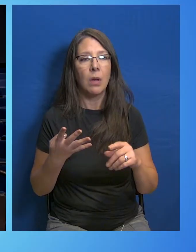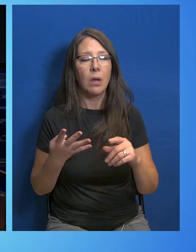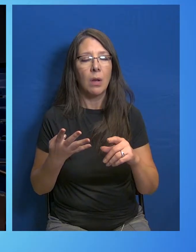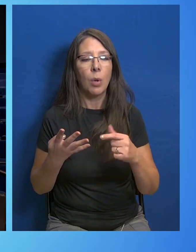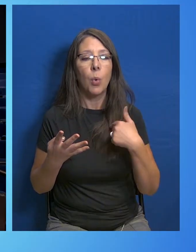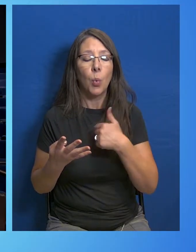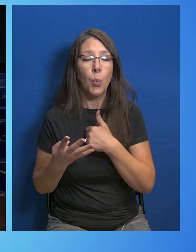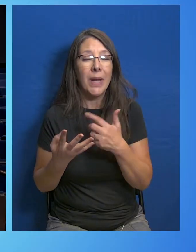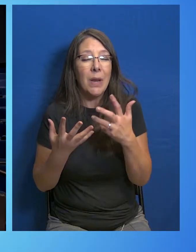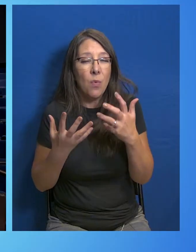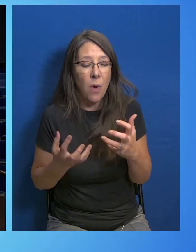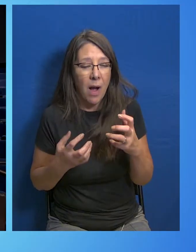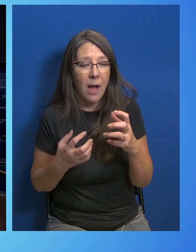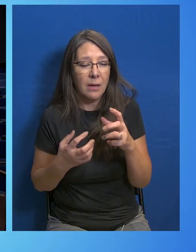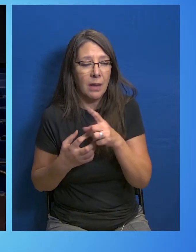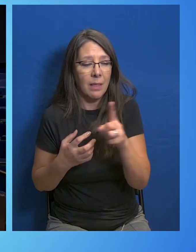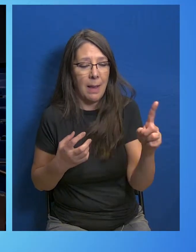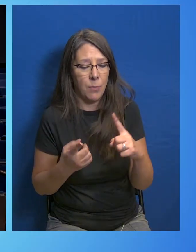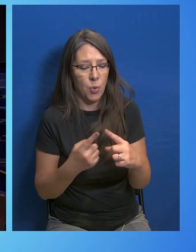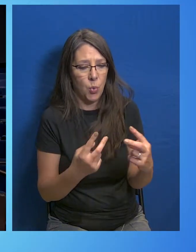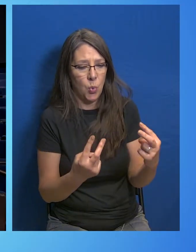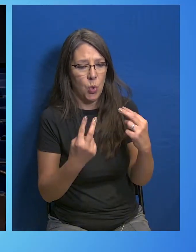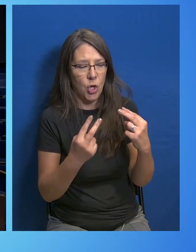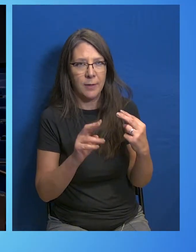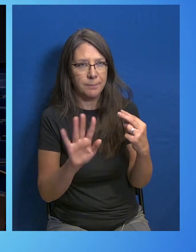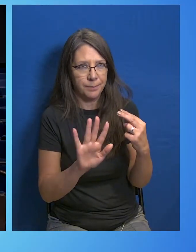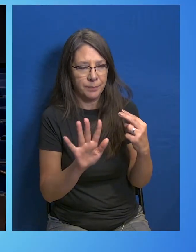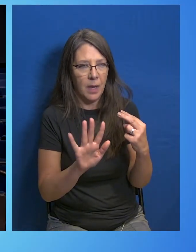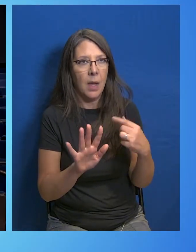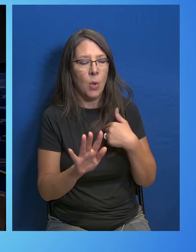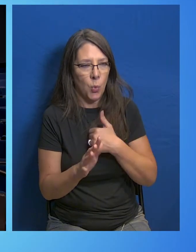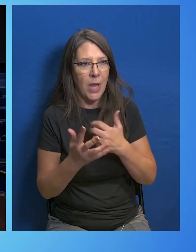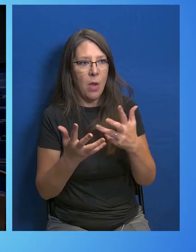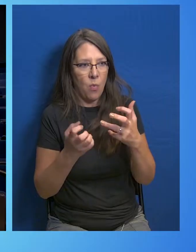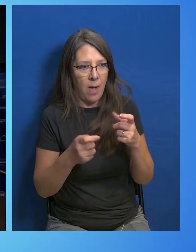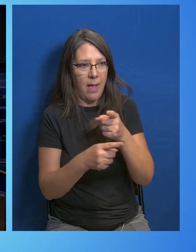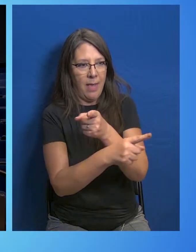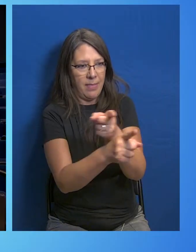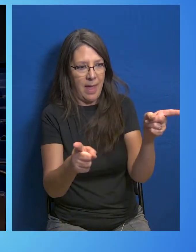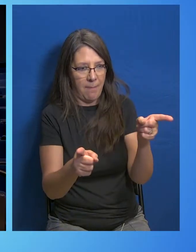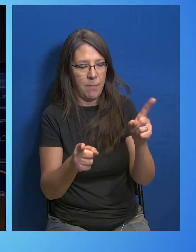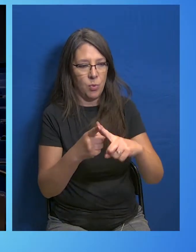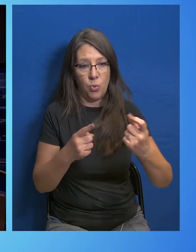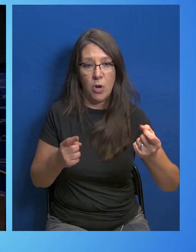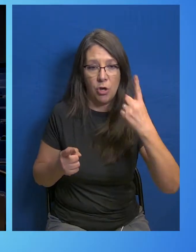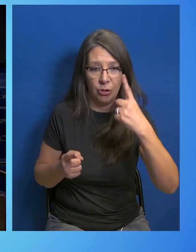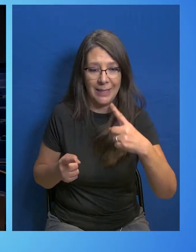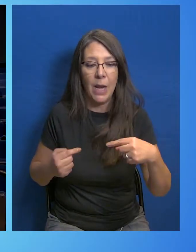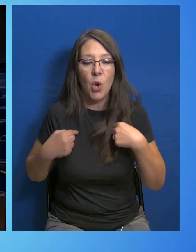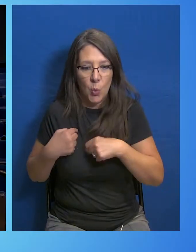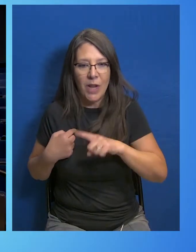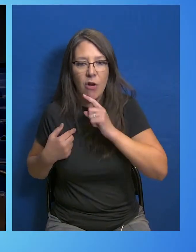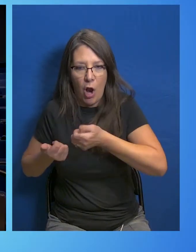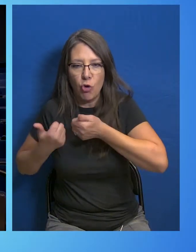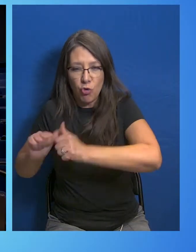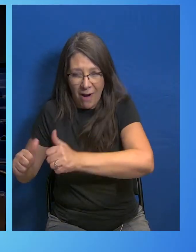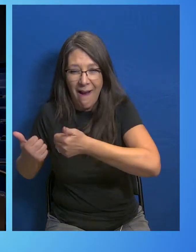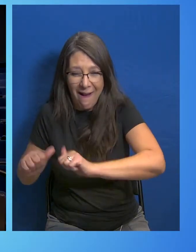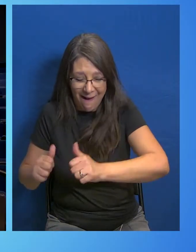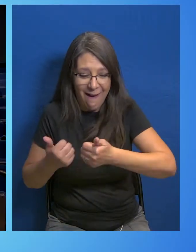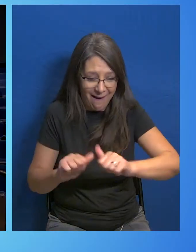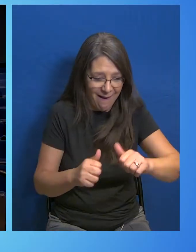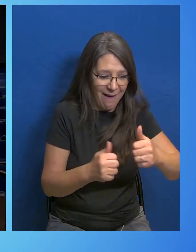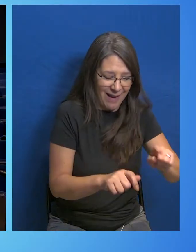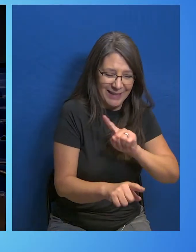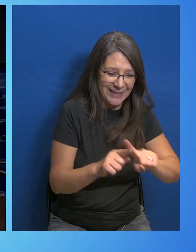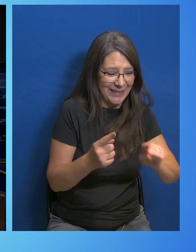but we want everybody to see that we are looking at all the options, the whole gamut